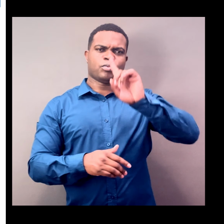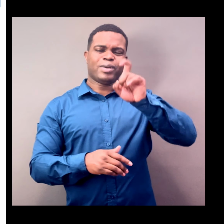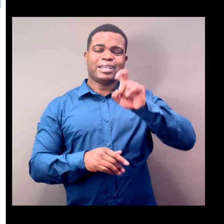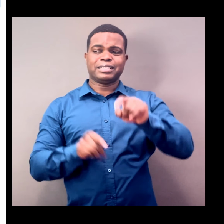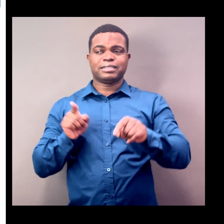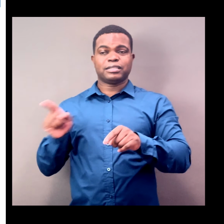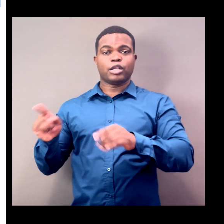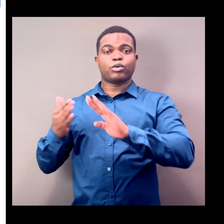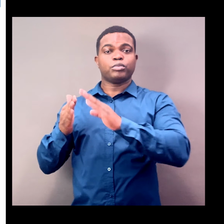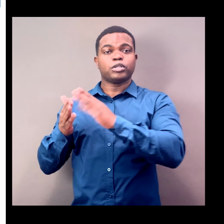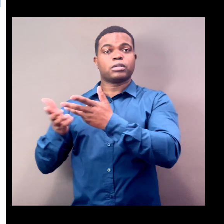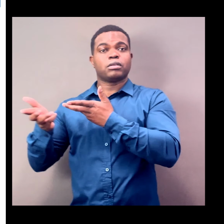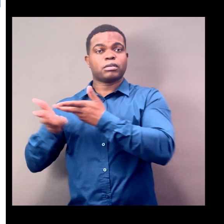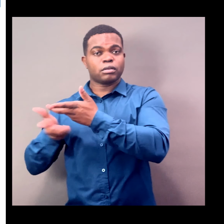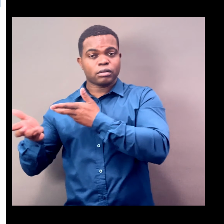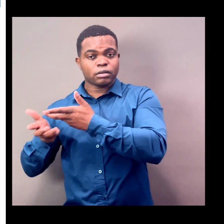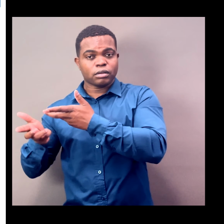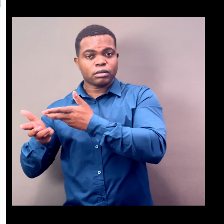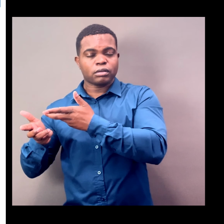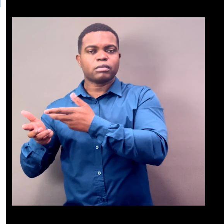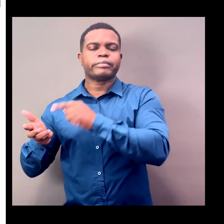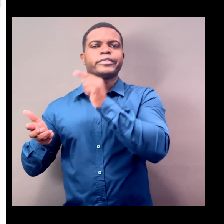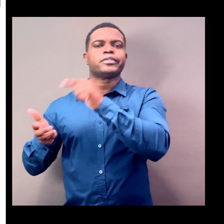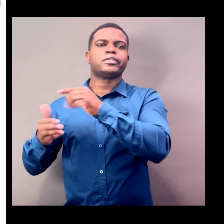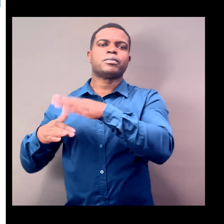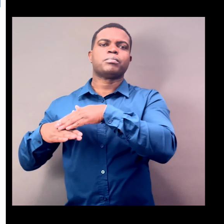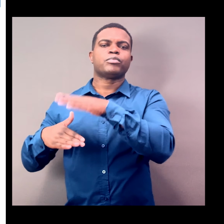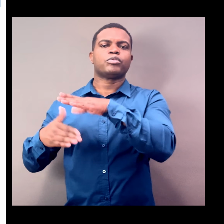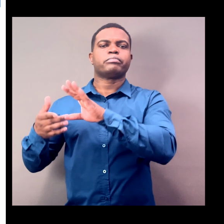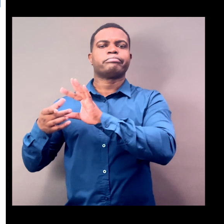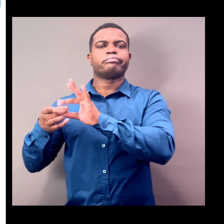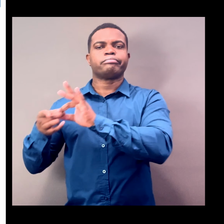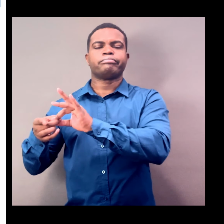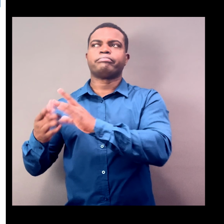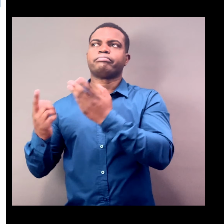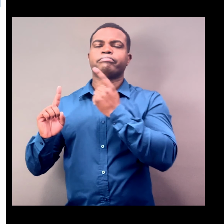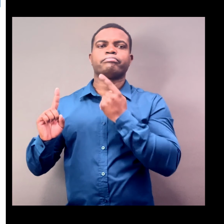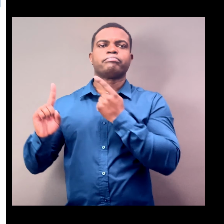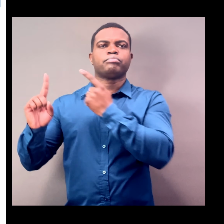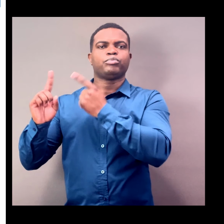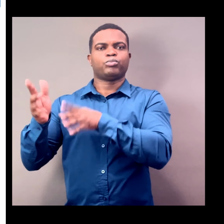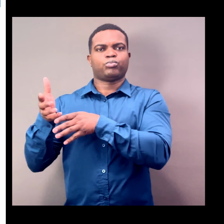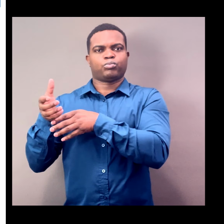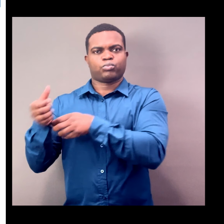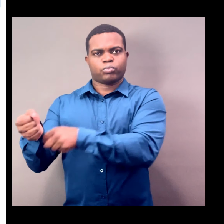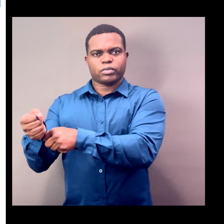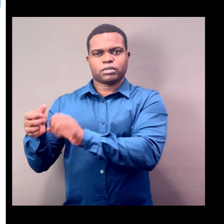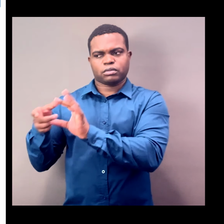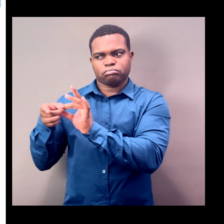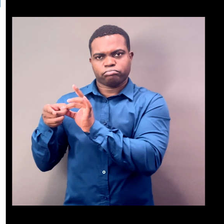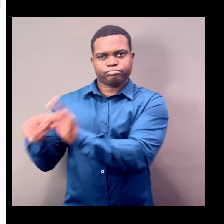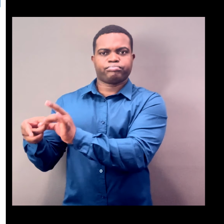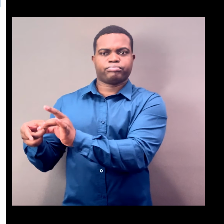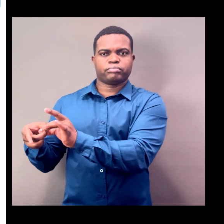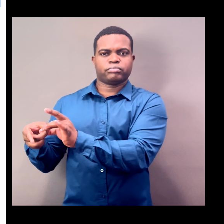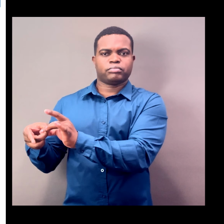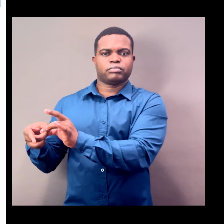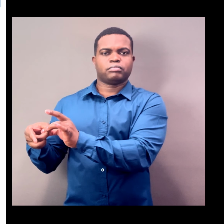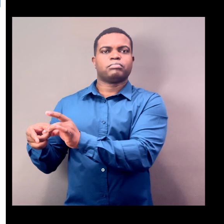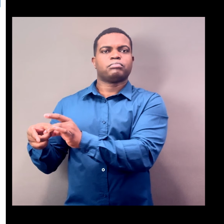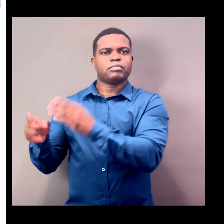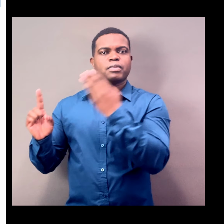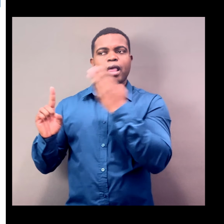the community engagement is aims towards building trust, ensuring that